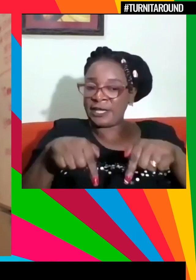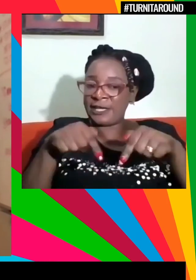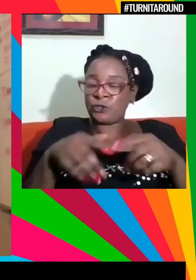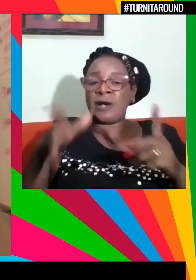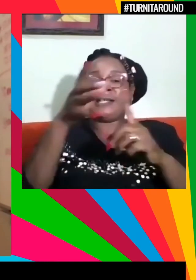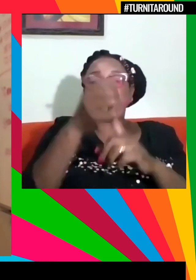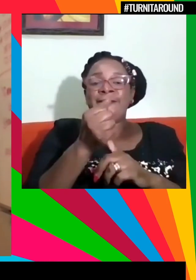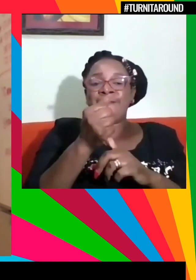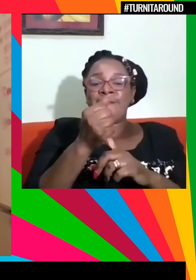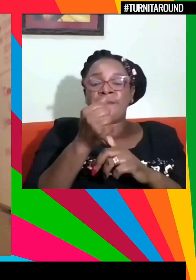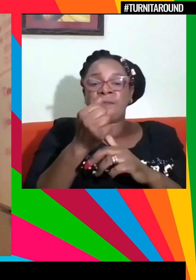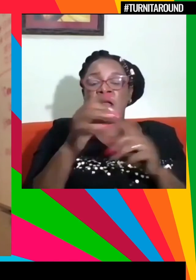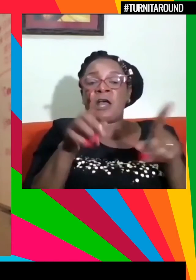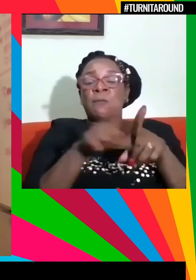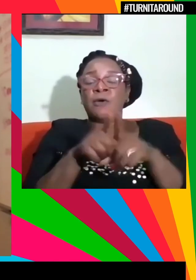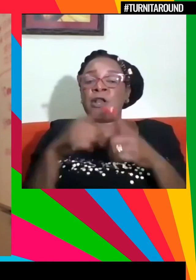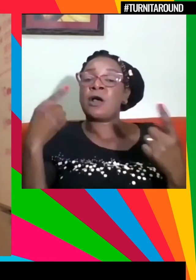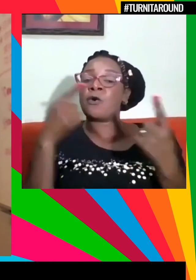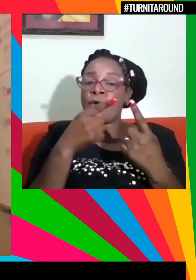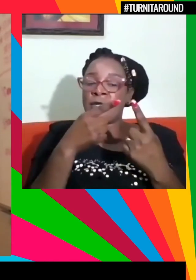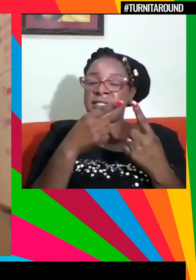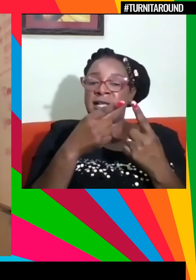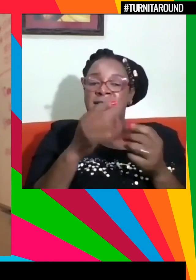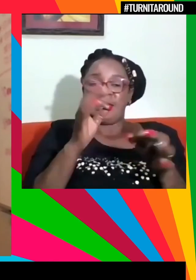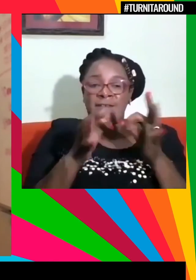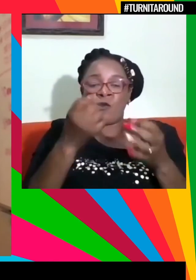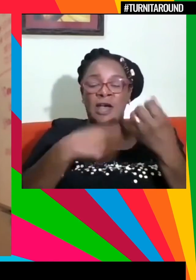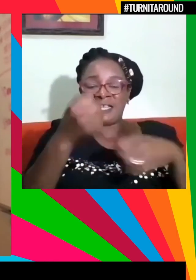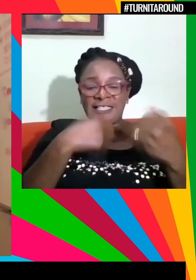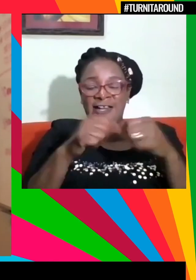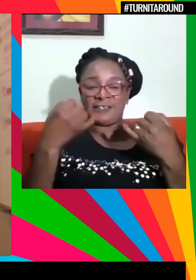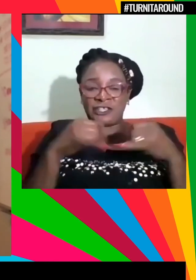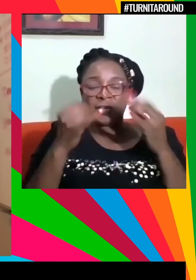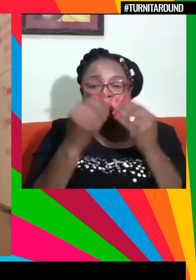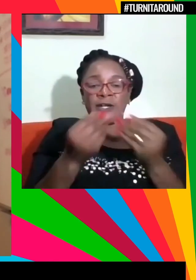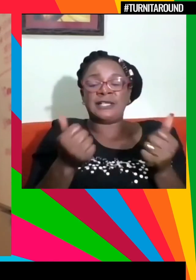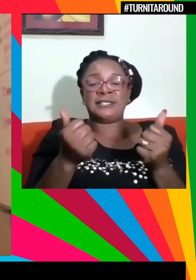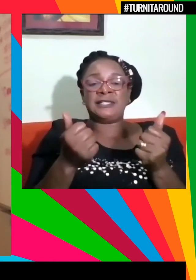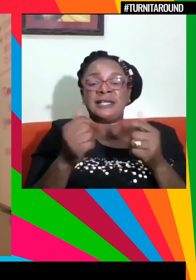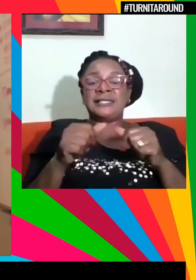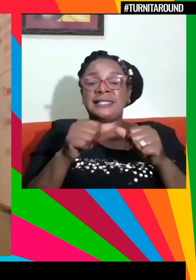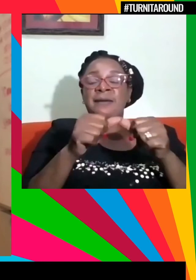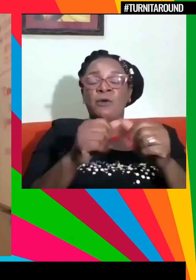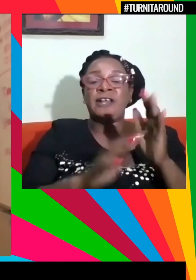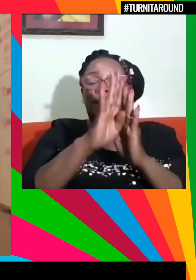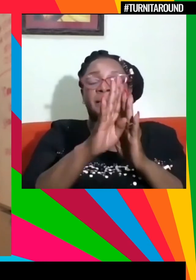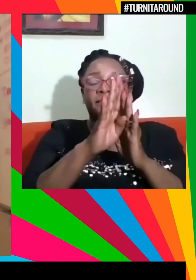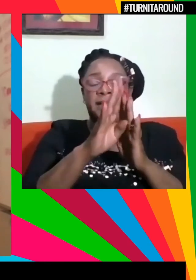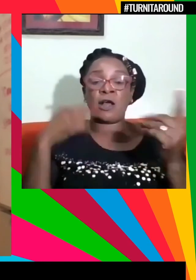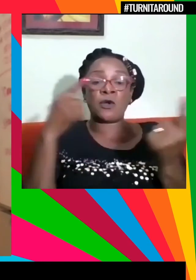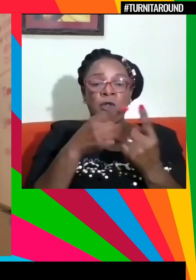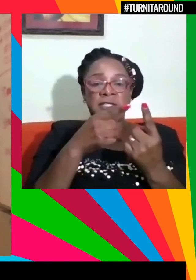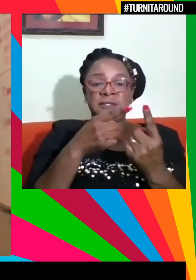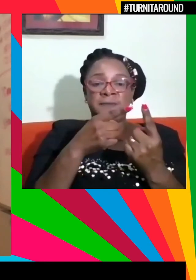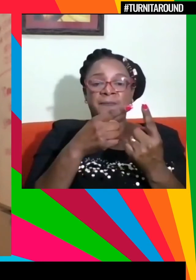common goals. And as they're proactively looking to address sustainable development goals, maybe not just limited to